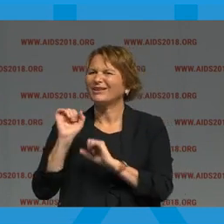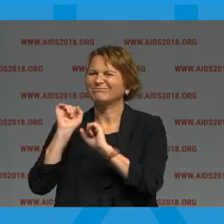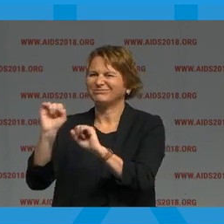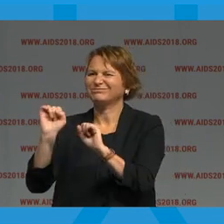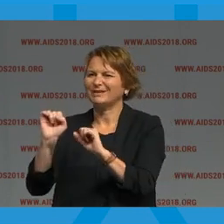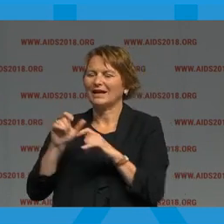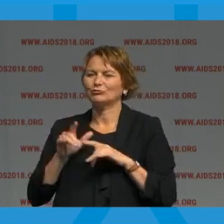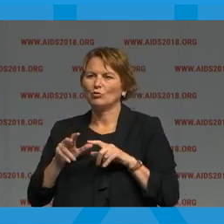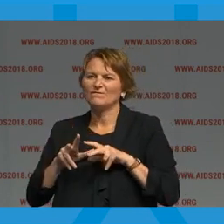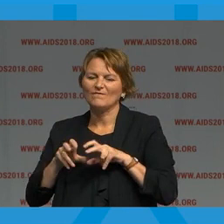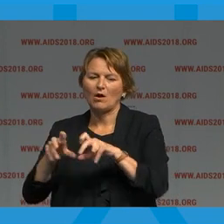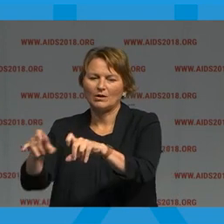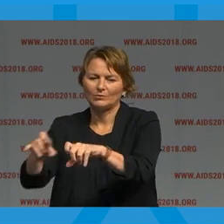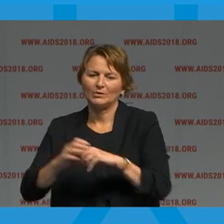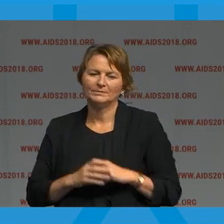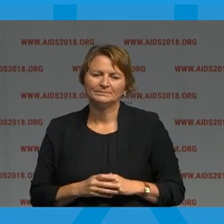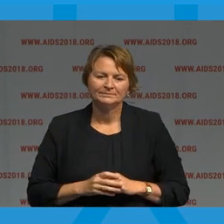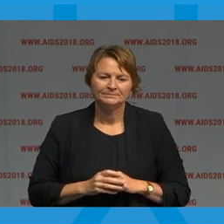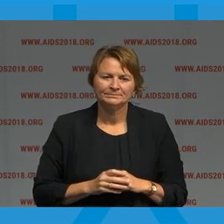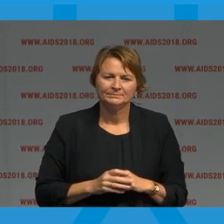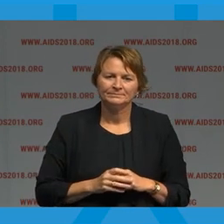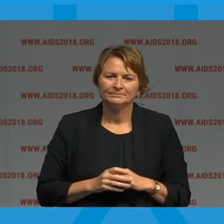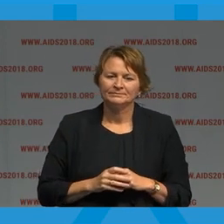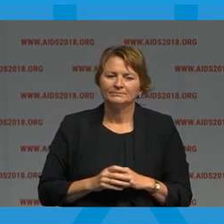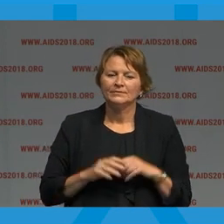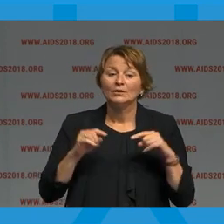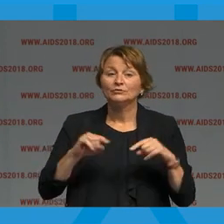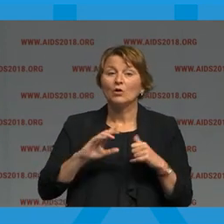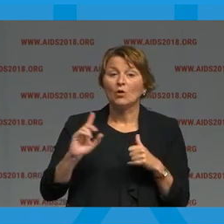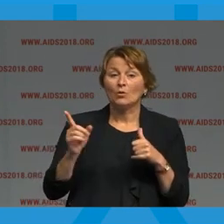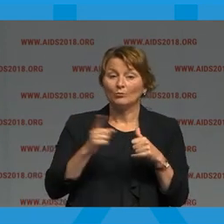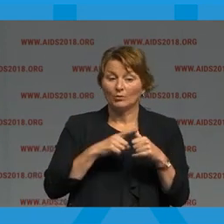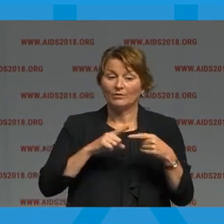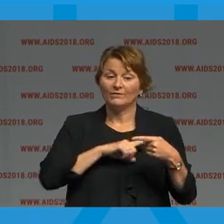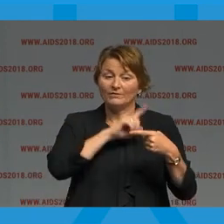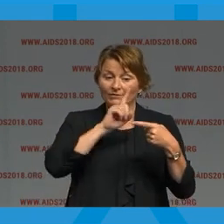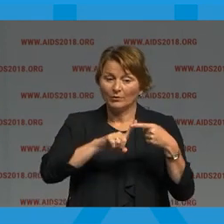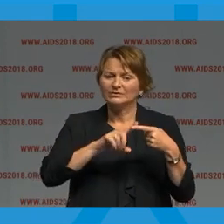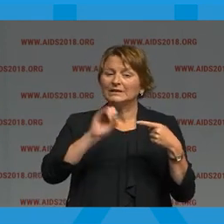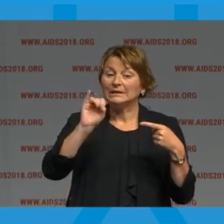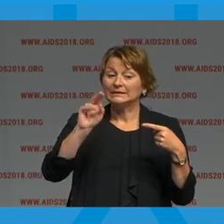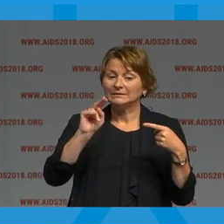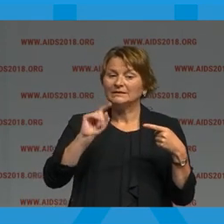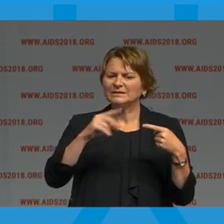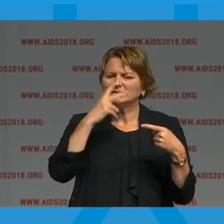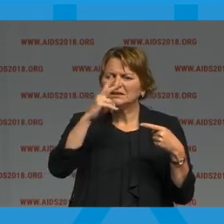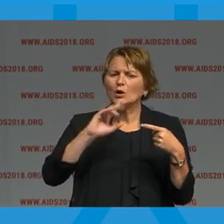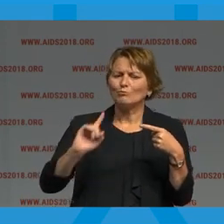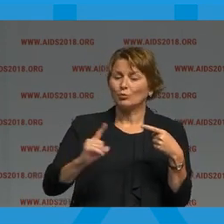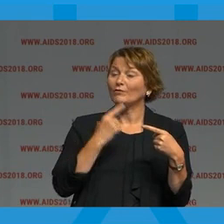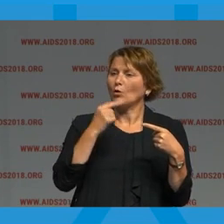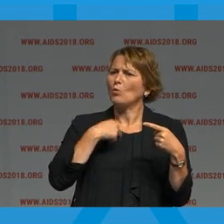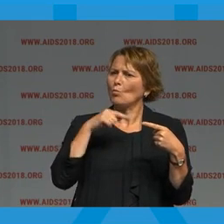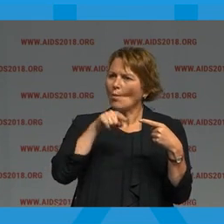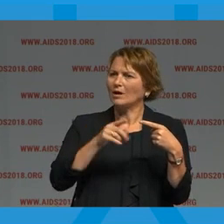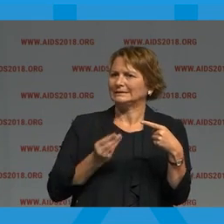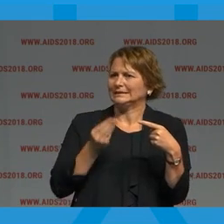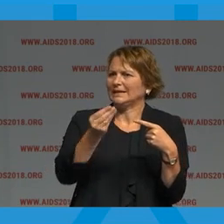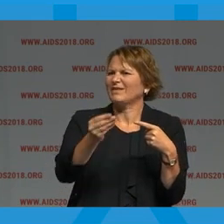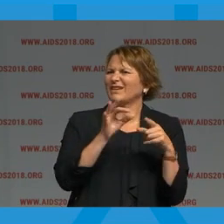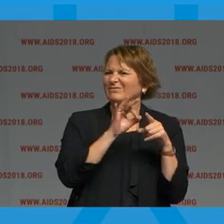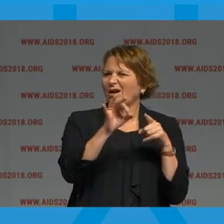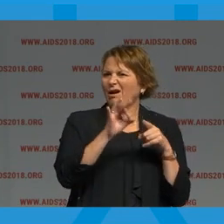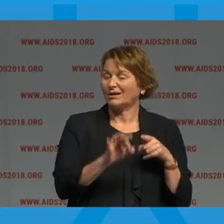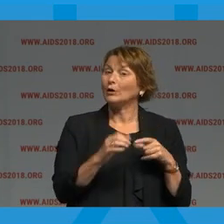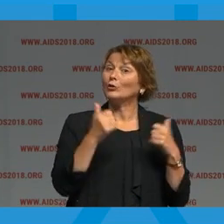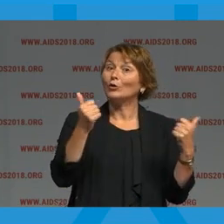agencies. Integrase inhibitors are now listed as the preferred option for treatment-naive patients in several antiretroviral guidelines, and really it's a